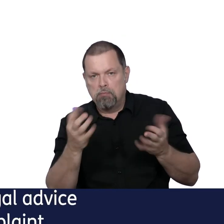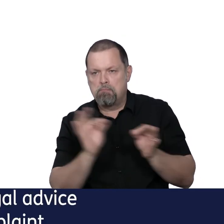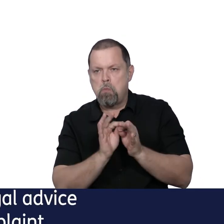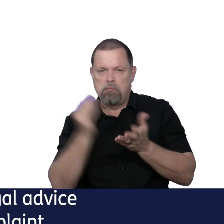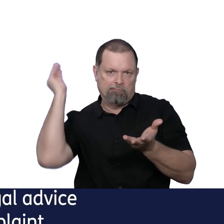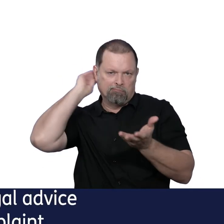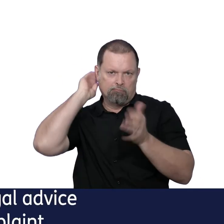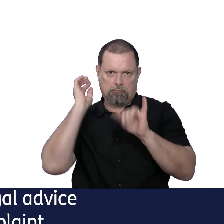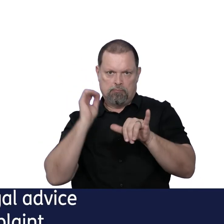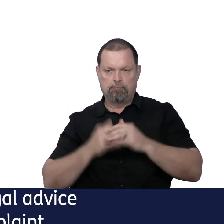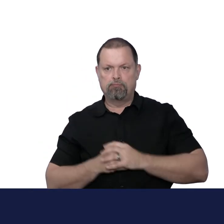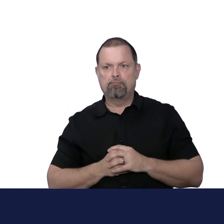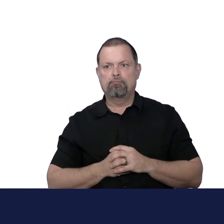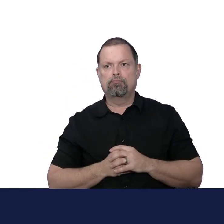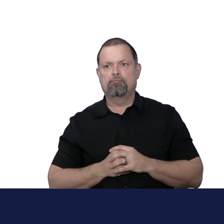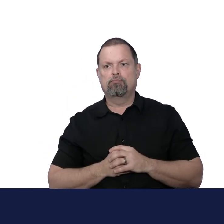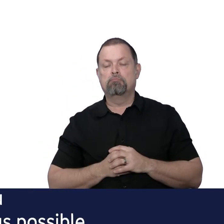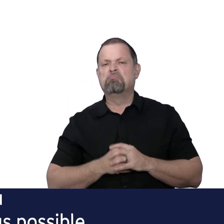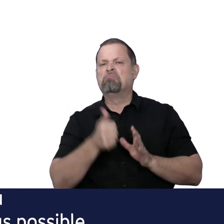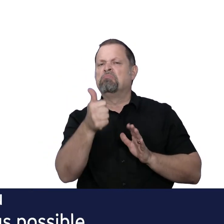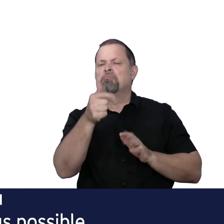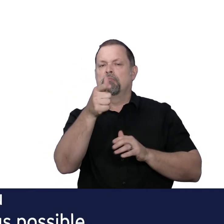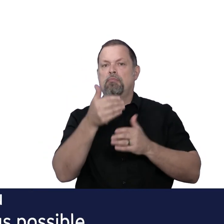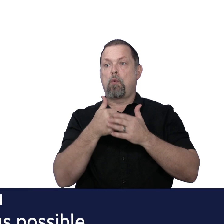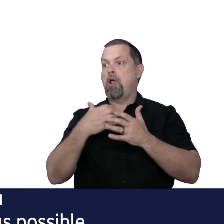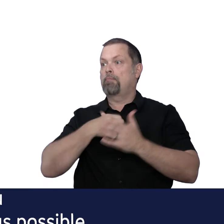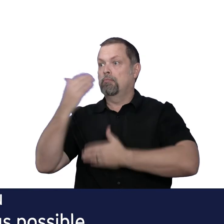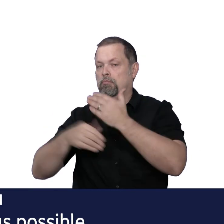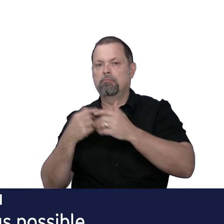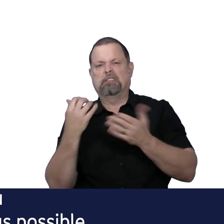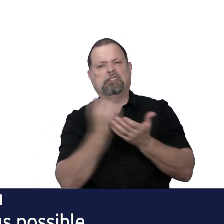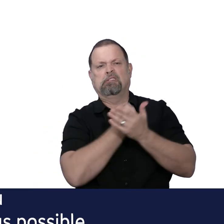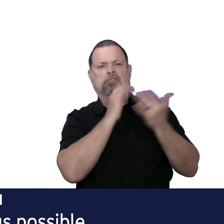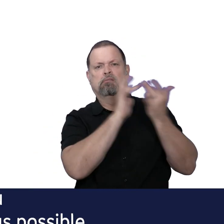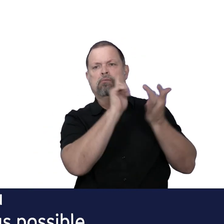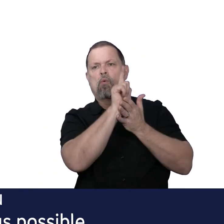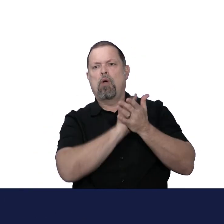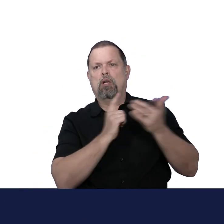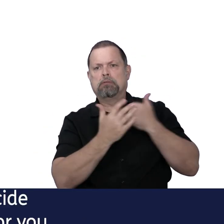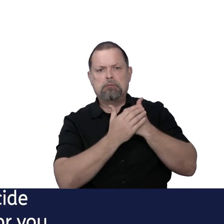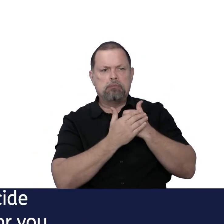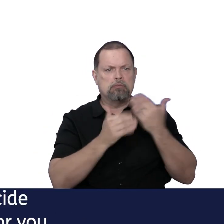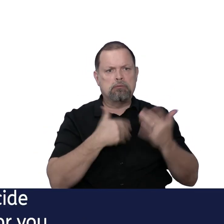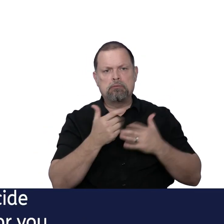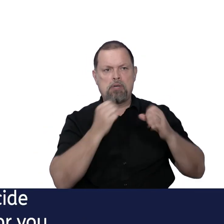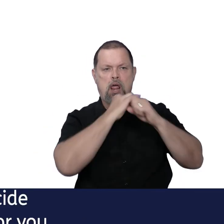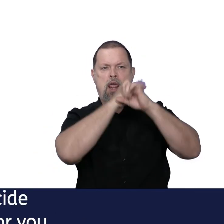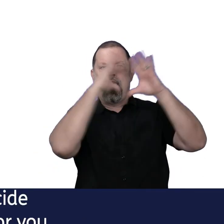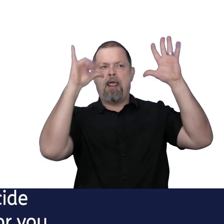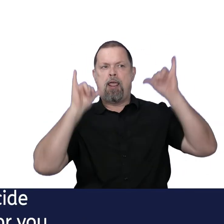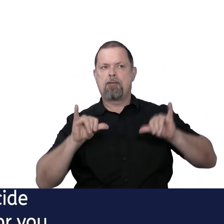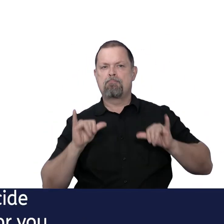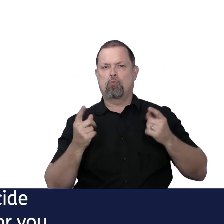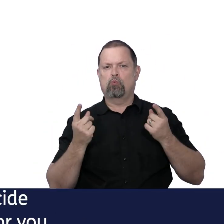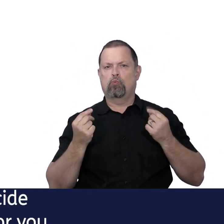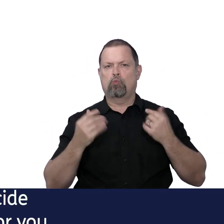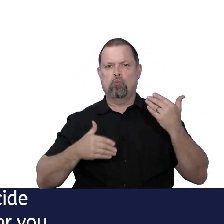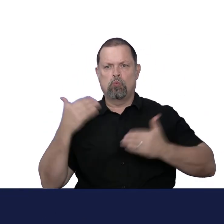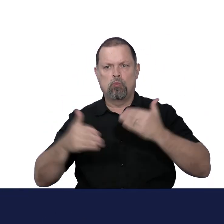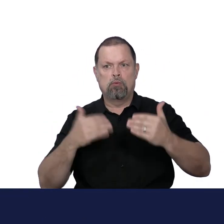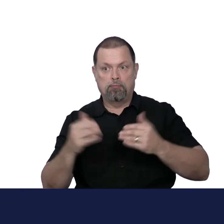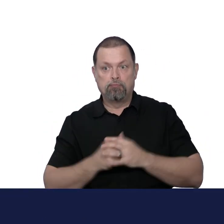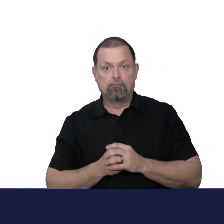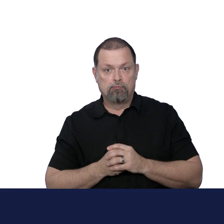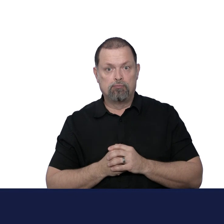advice before you file a complaint. This will help you get as much information as possible. It may help you decide which option is best for